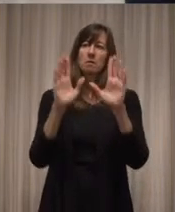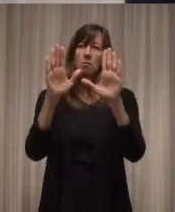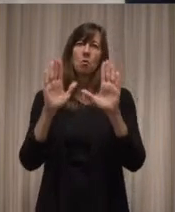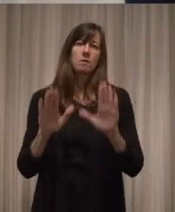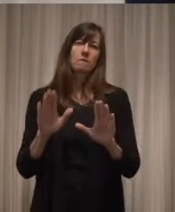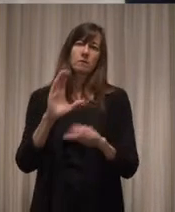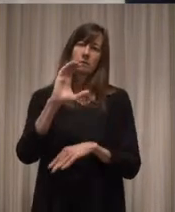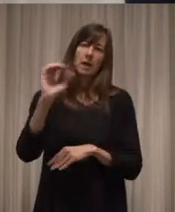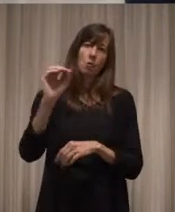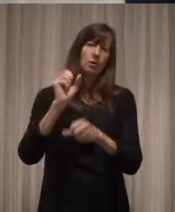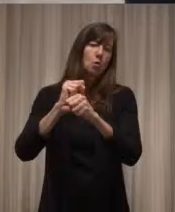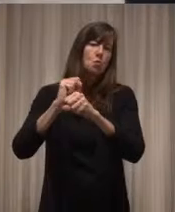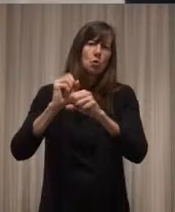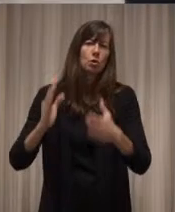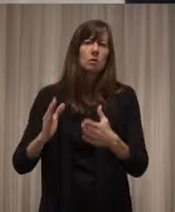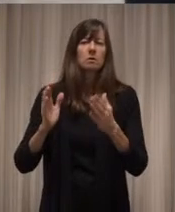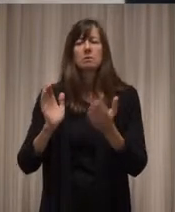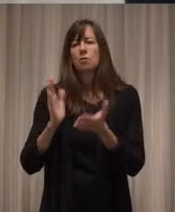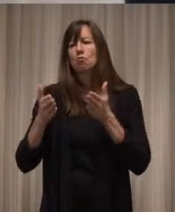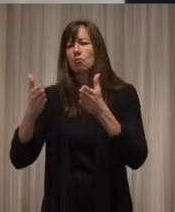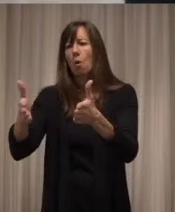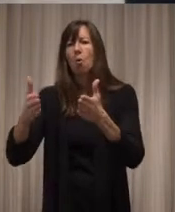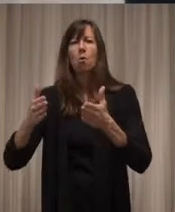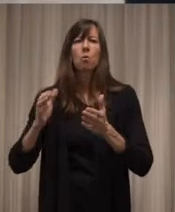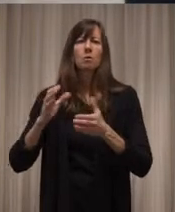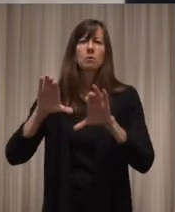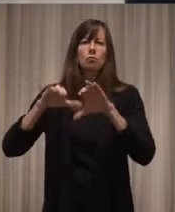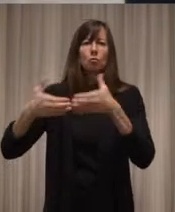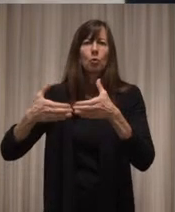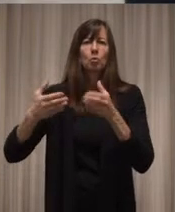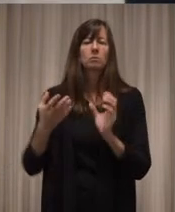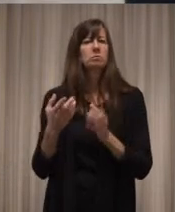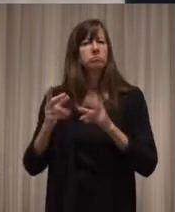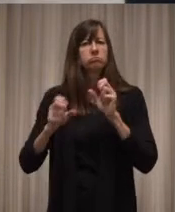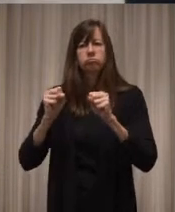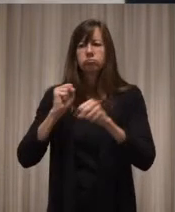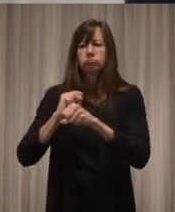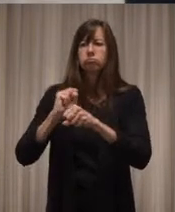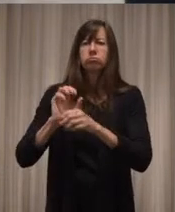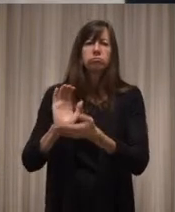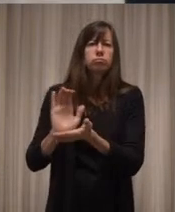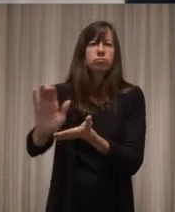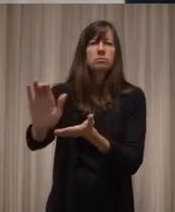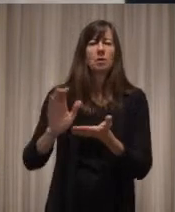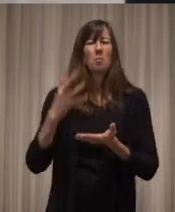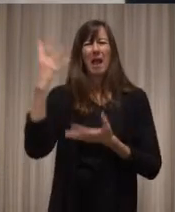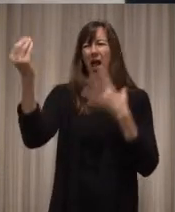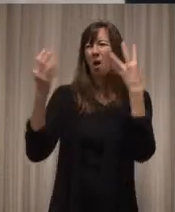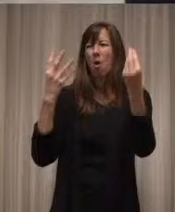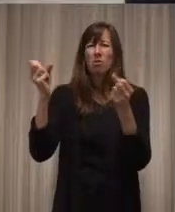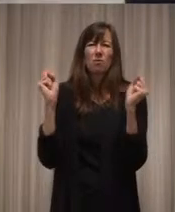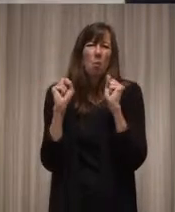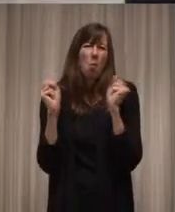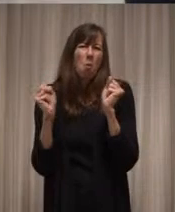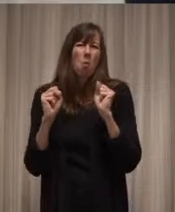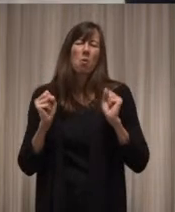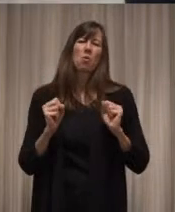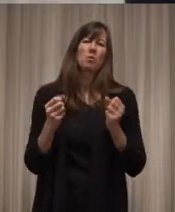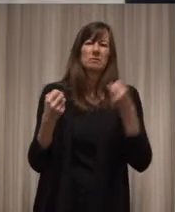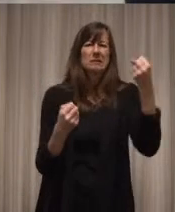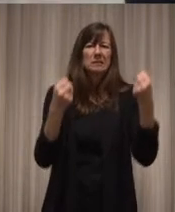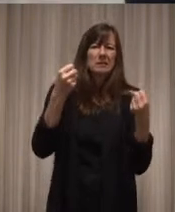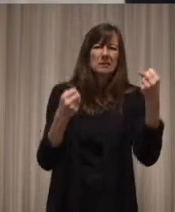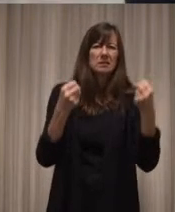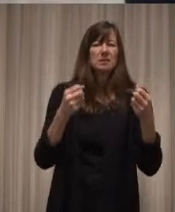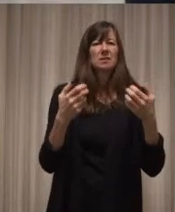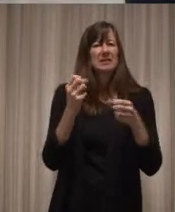county workforce, our road crews will be out there in the cold and in the tough weather, driving on some dangerous